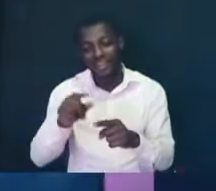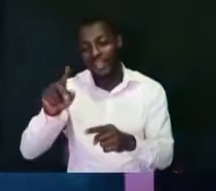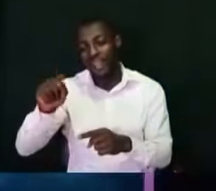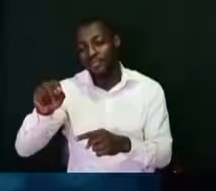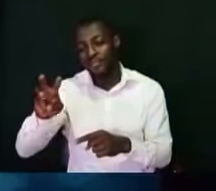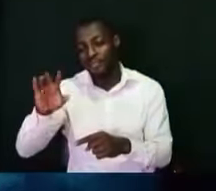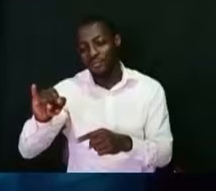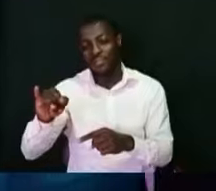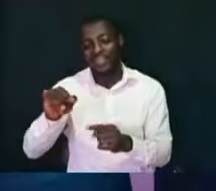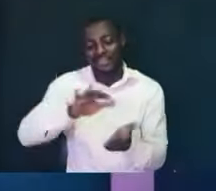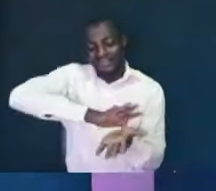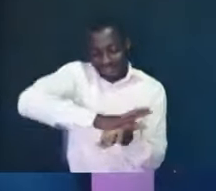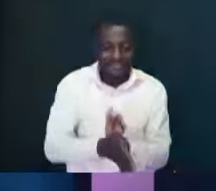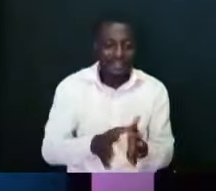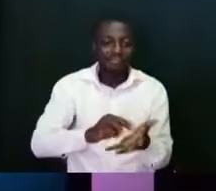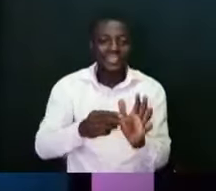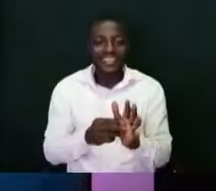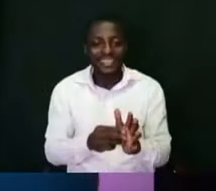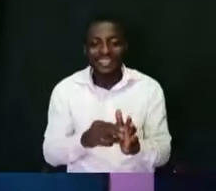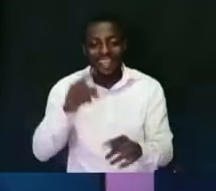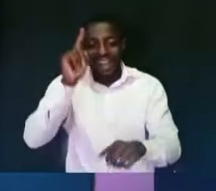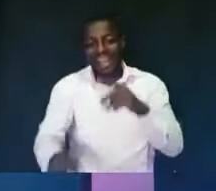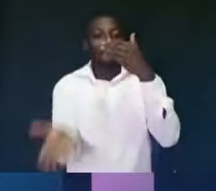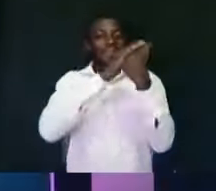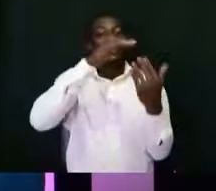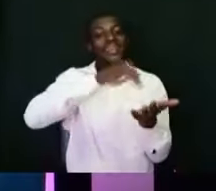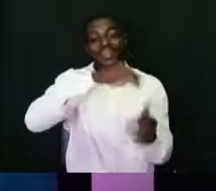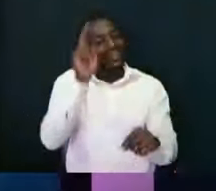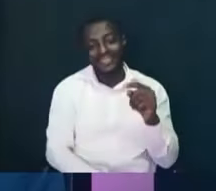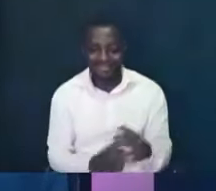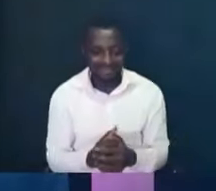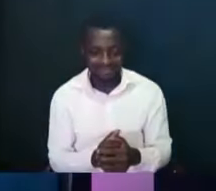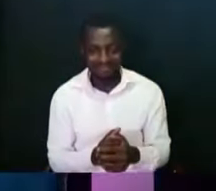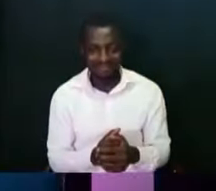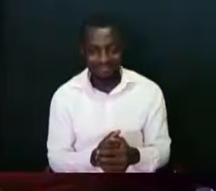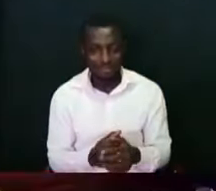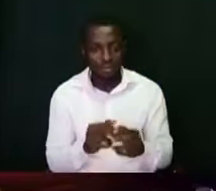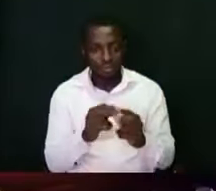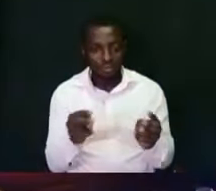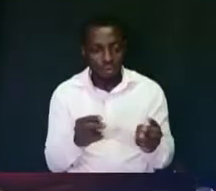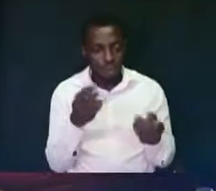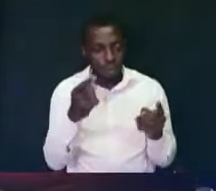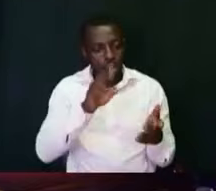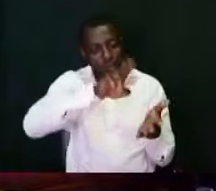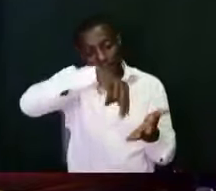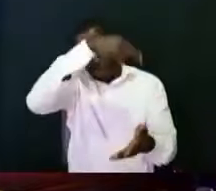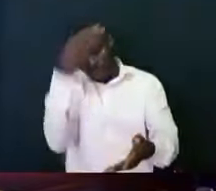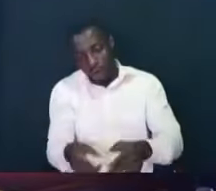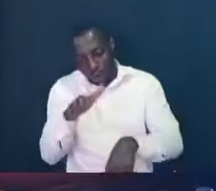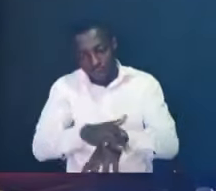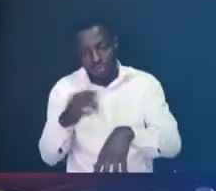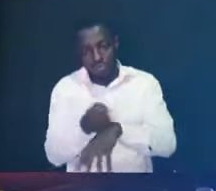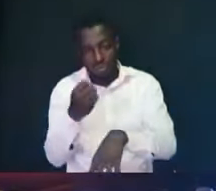no way to come back. You can't come back. You see, when you fall on the stone, it is a washer about time as well. You'll be broken into